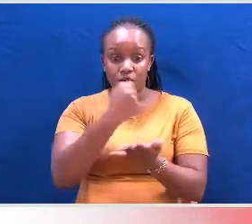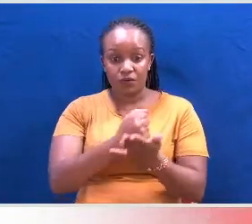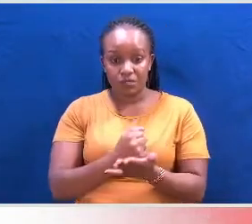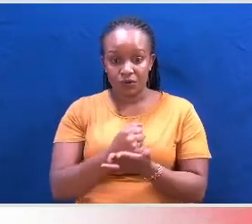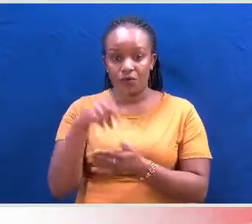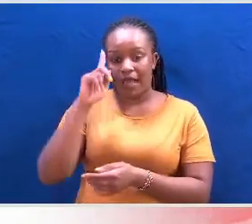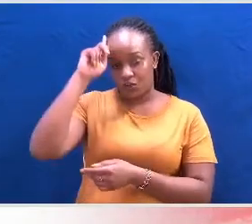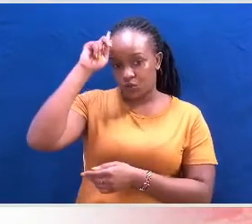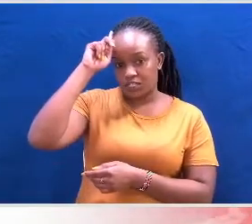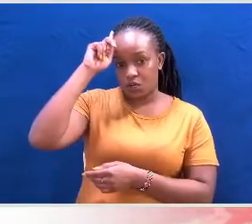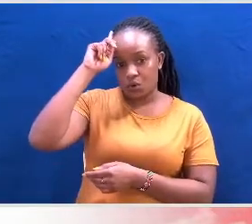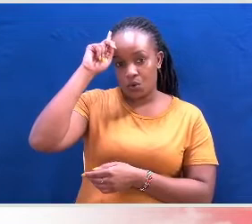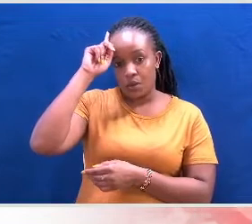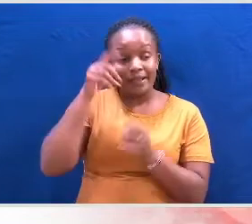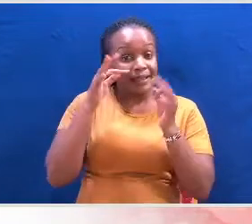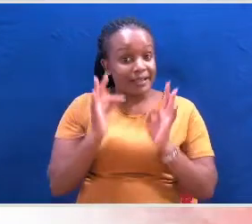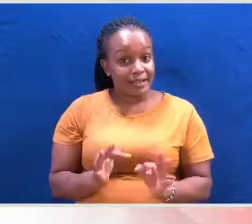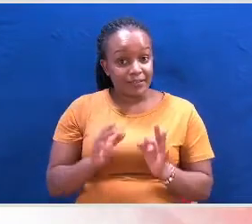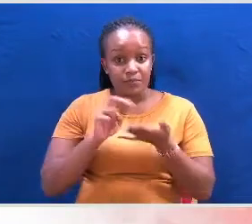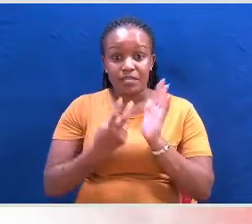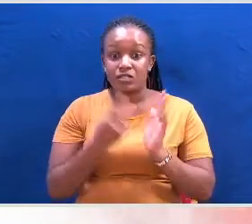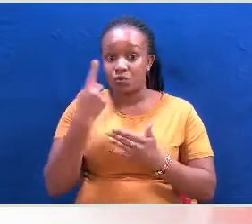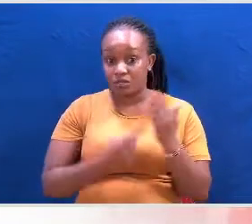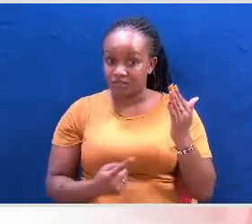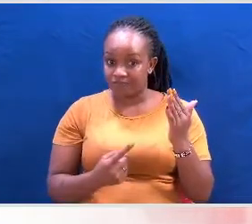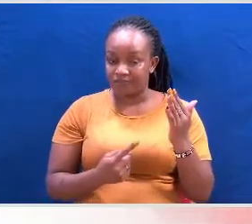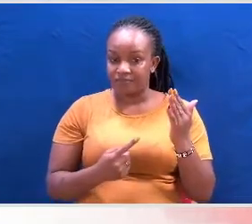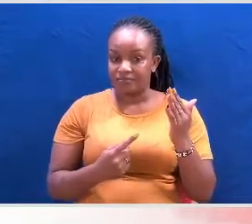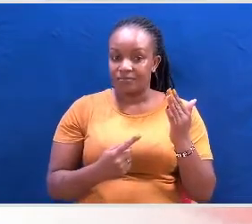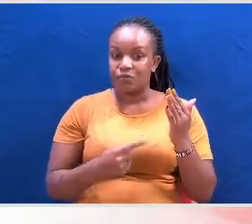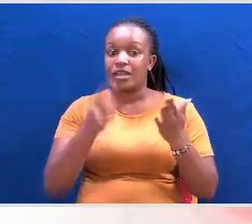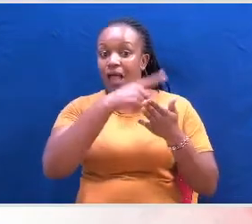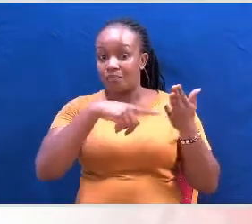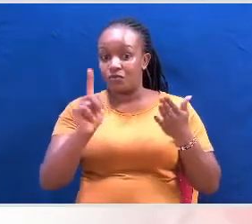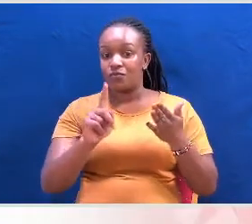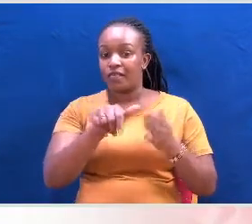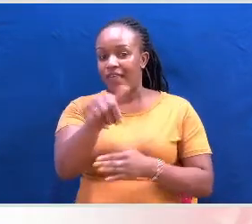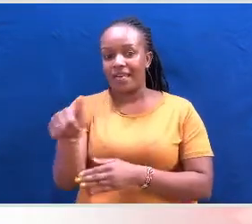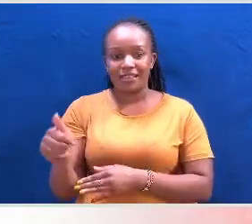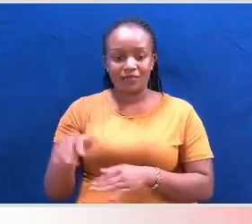General. If it generally meets the threshold, approve it. The rest is for members